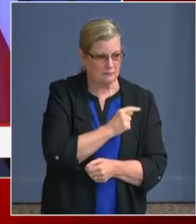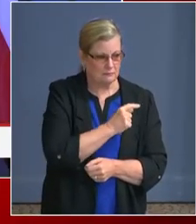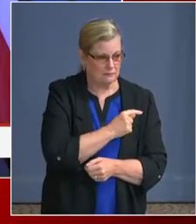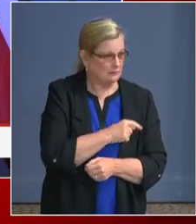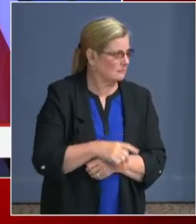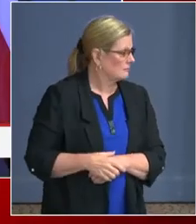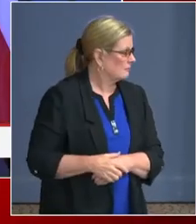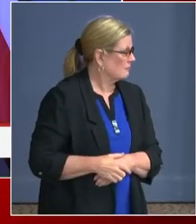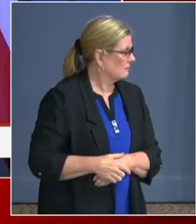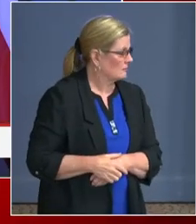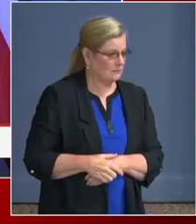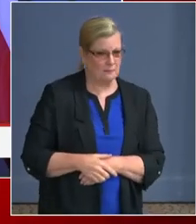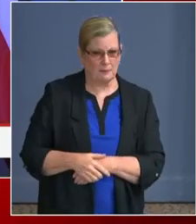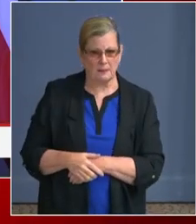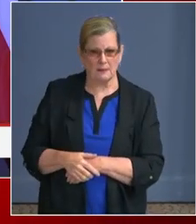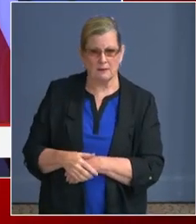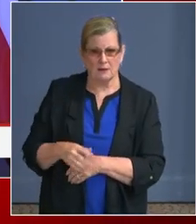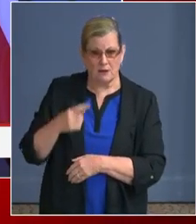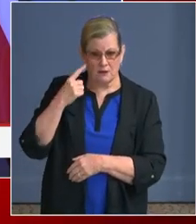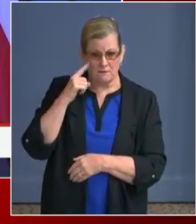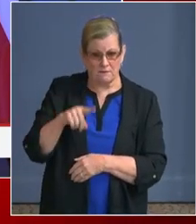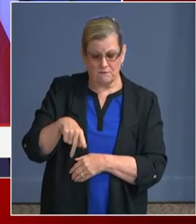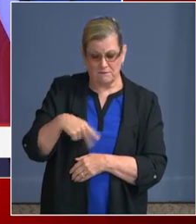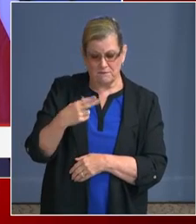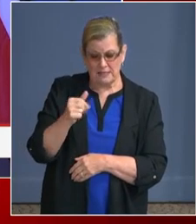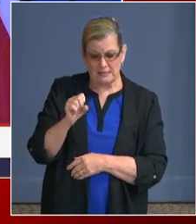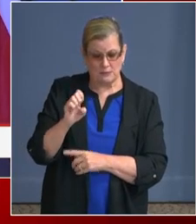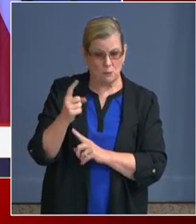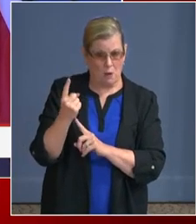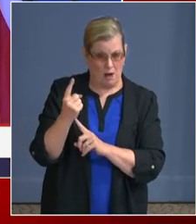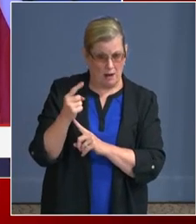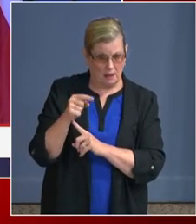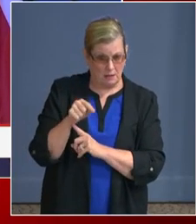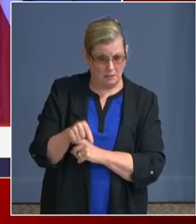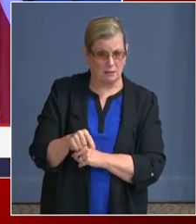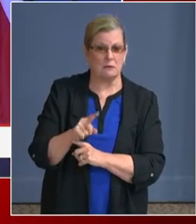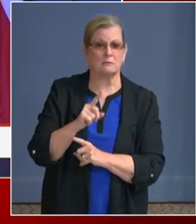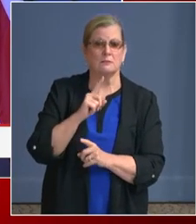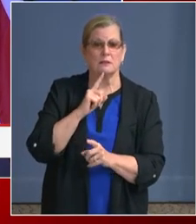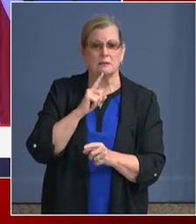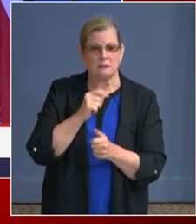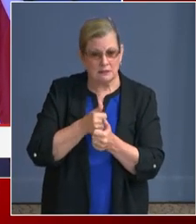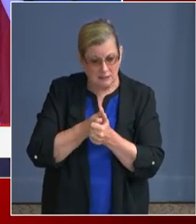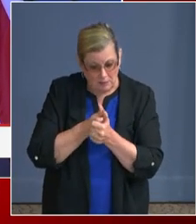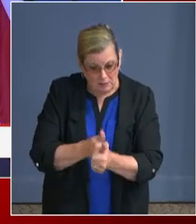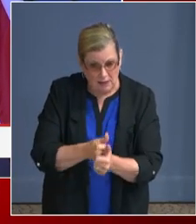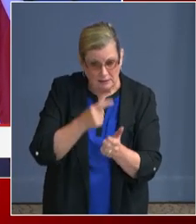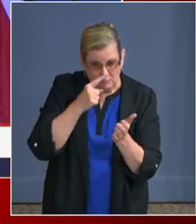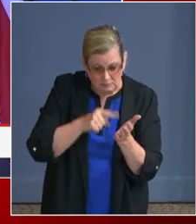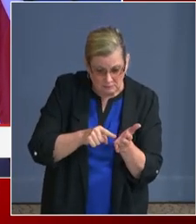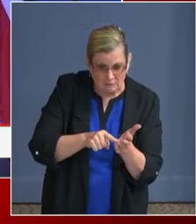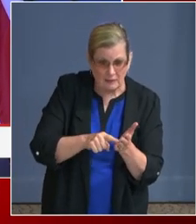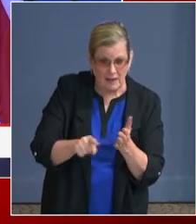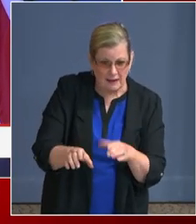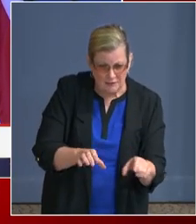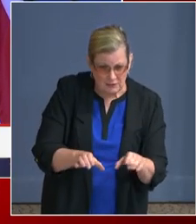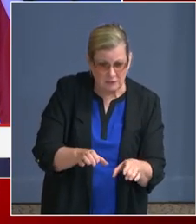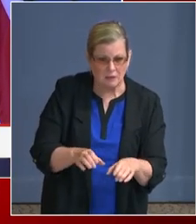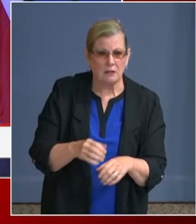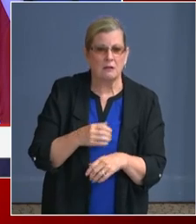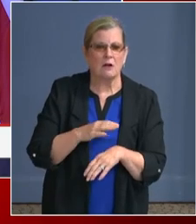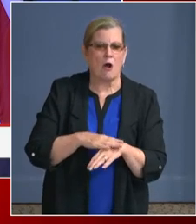So, Mark, as in phase 1, there are compliance checks done on a regular